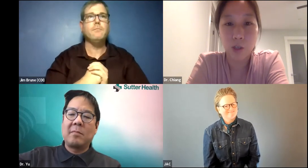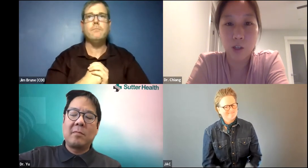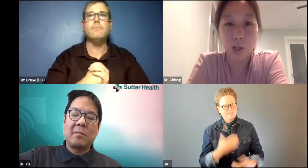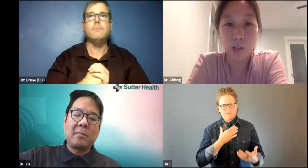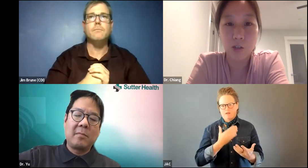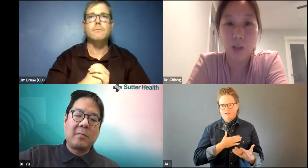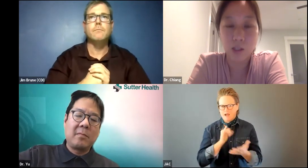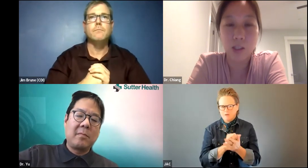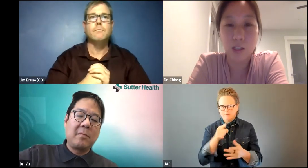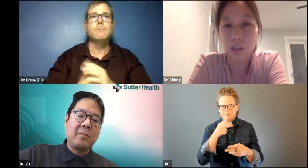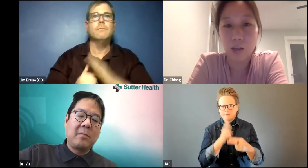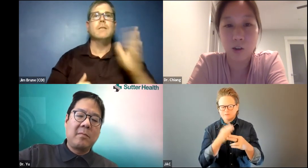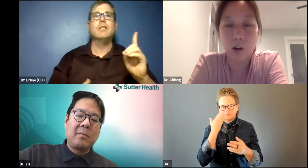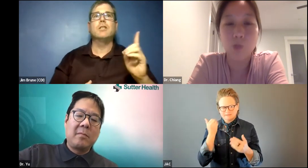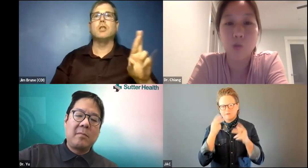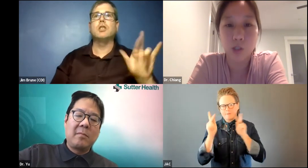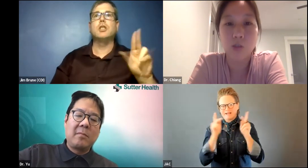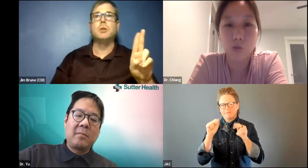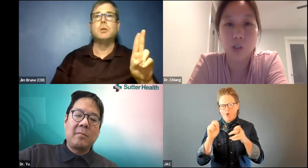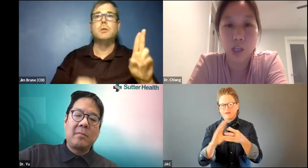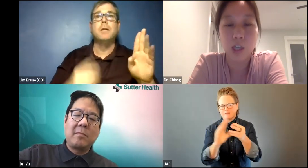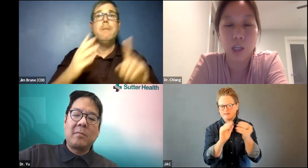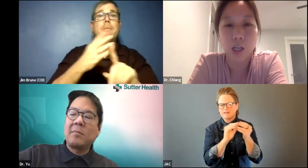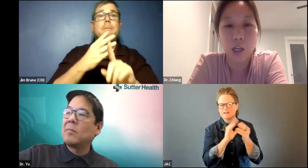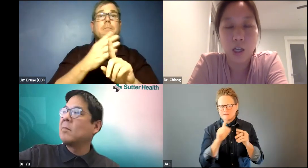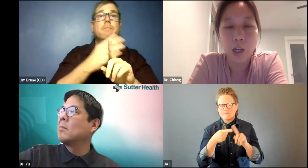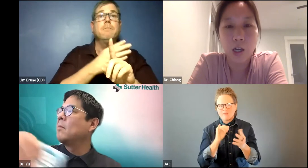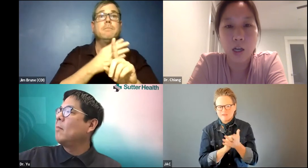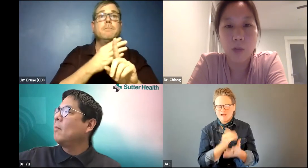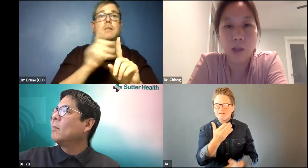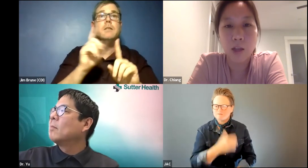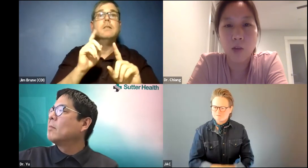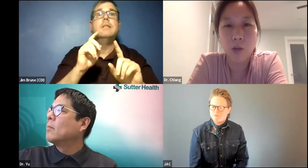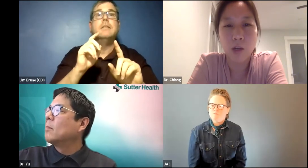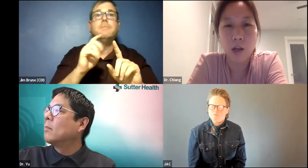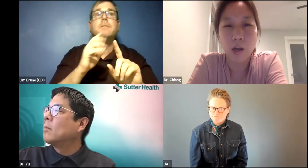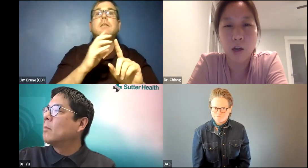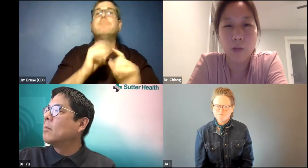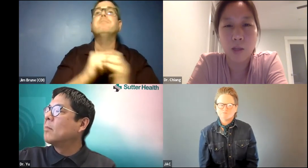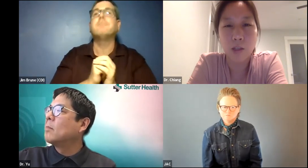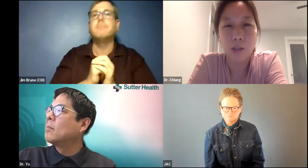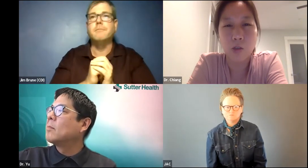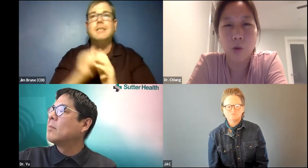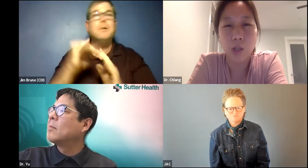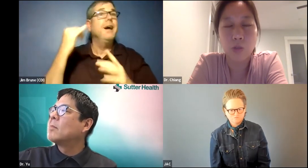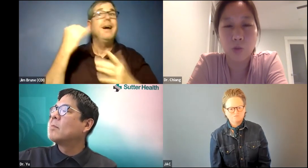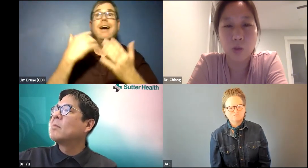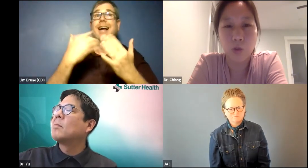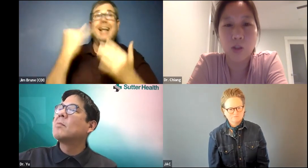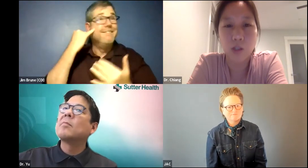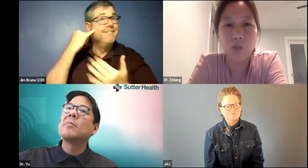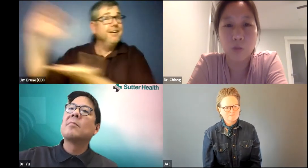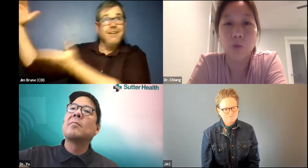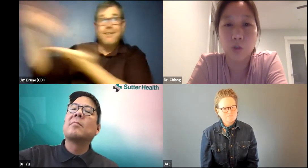if we can get our hands on a vaccine and get it in our arms, we should take it. And that one, I think, is going through